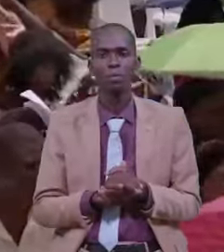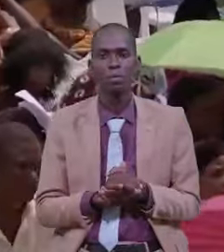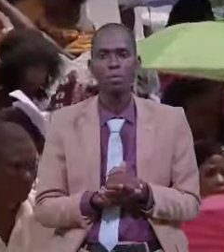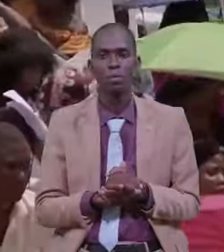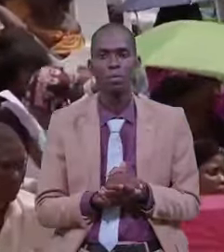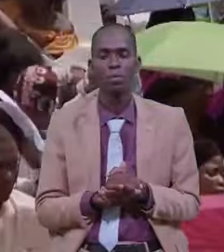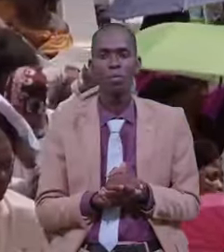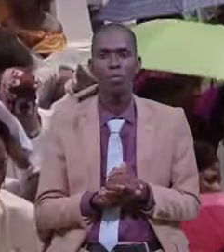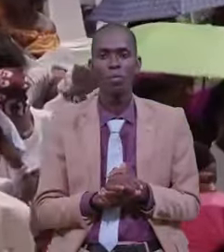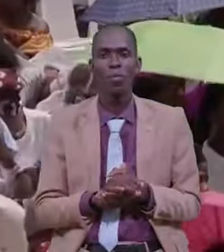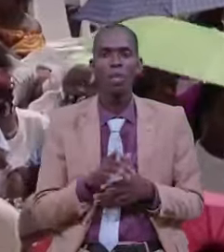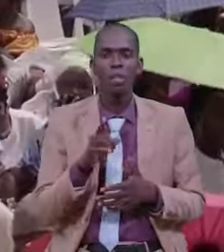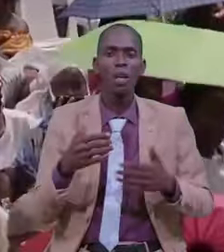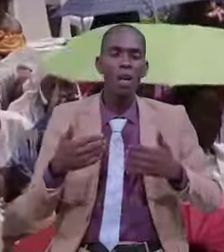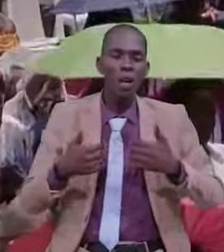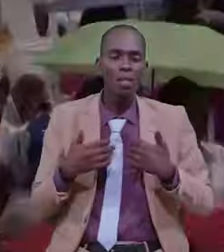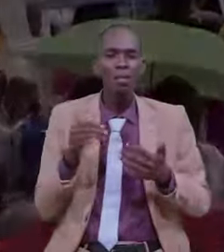penitent conscience.